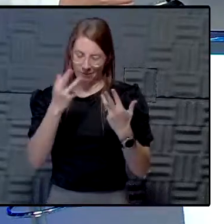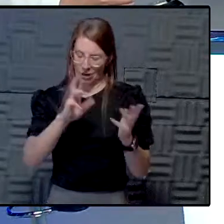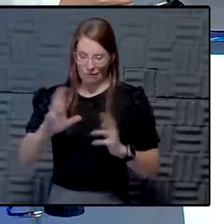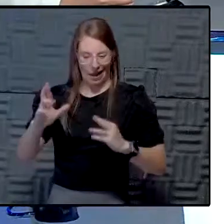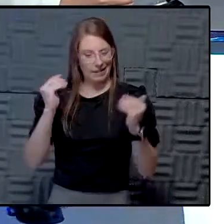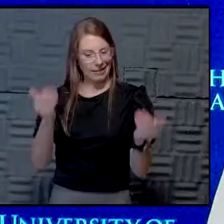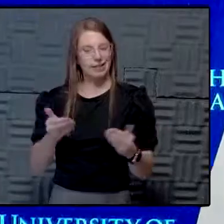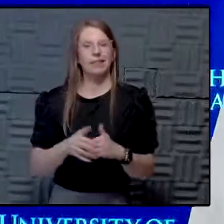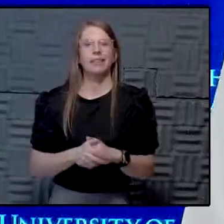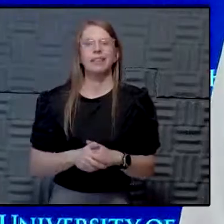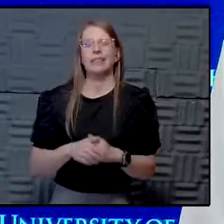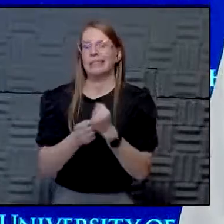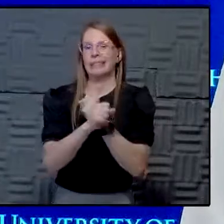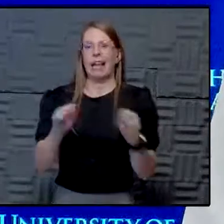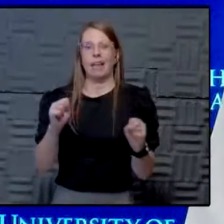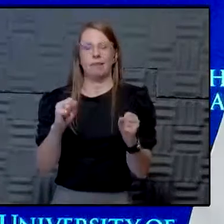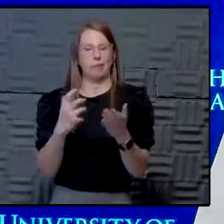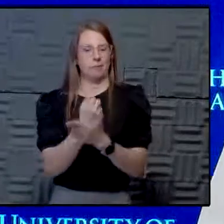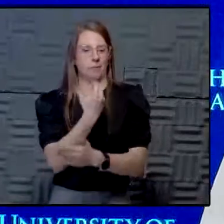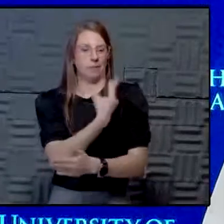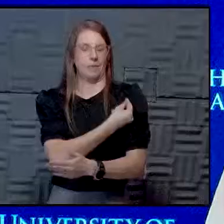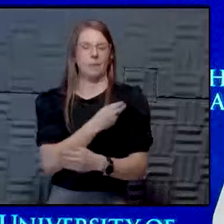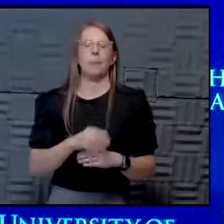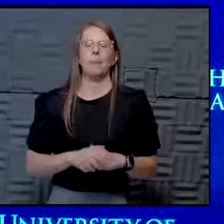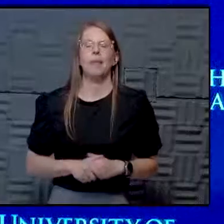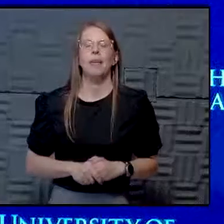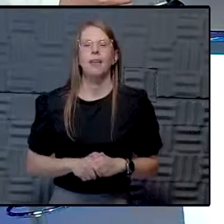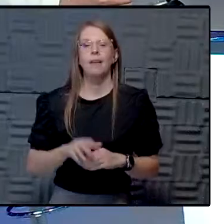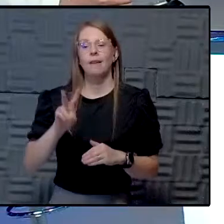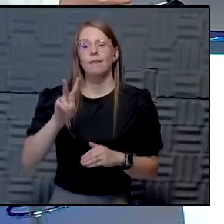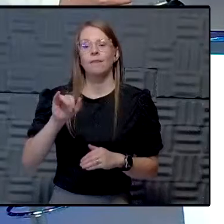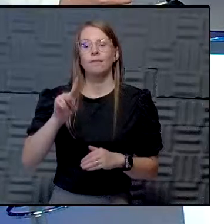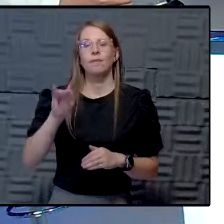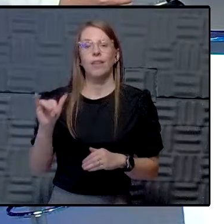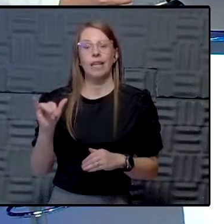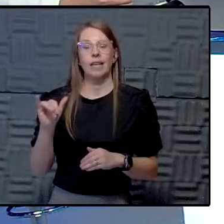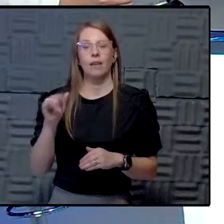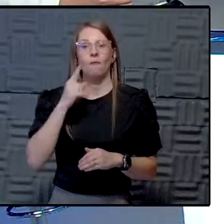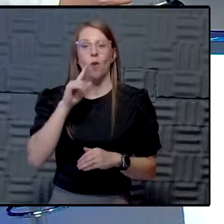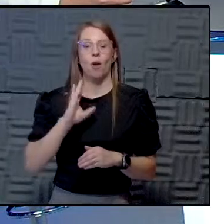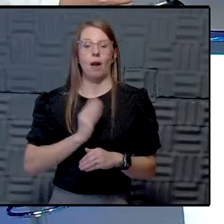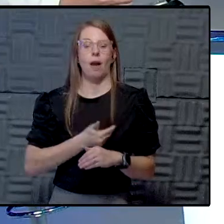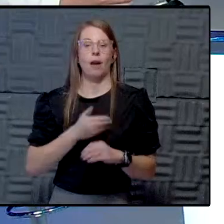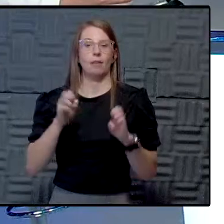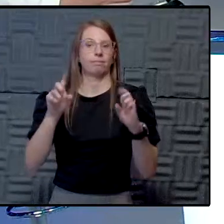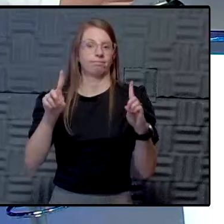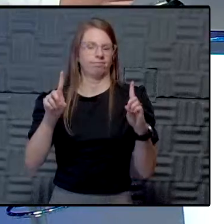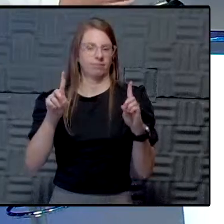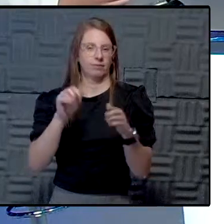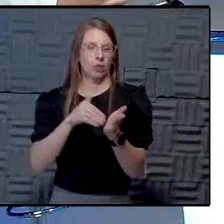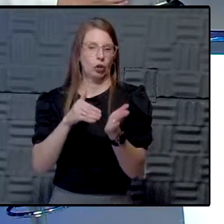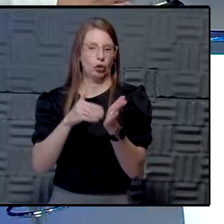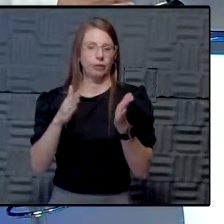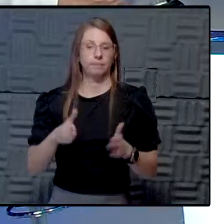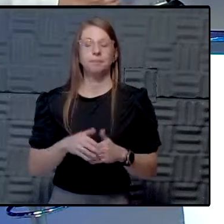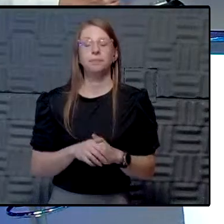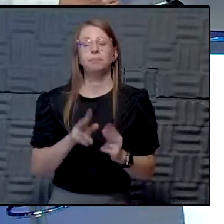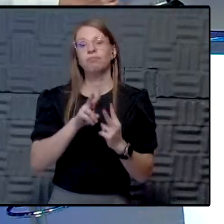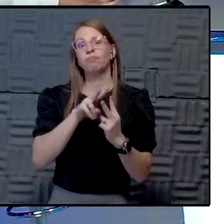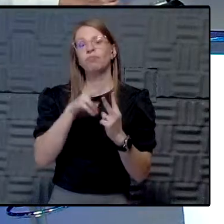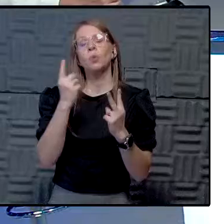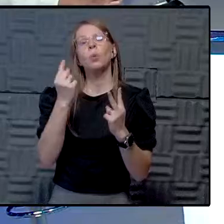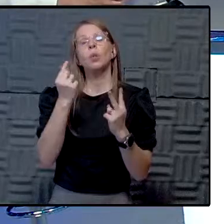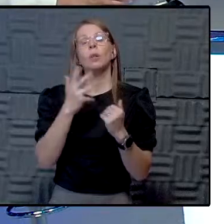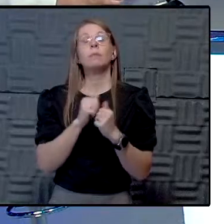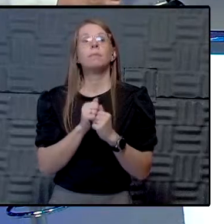Other Get than that you're shot. safe, go get your shot. You're on blood thinner. Yeah. Go. All right. Vicki, and this is for our emergency physicians. What do you do,